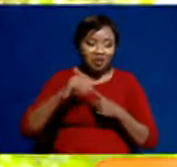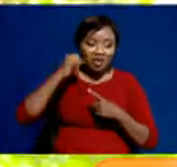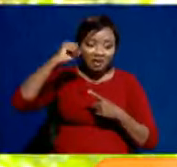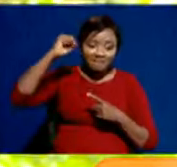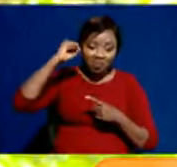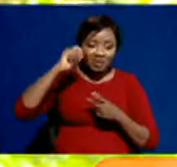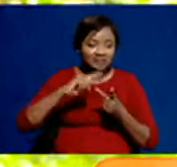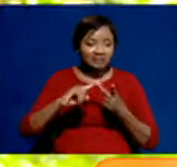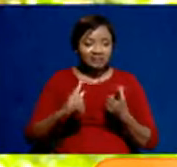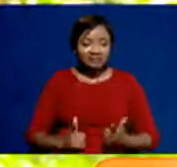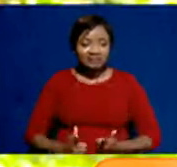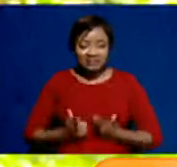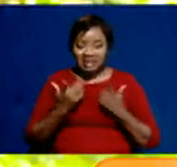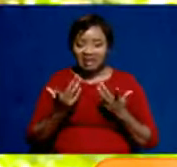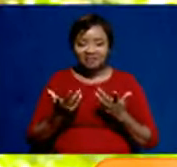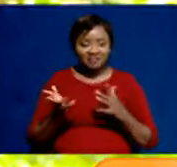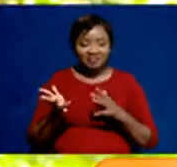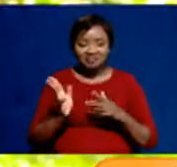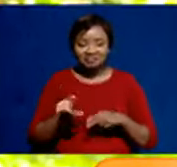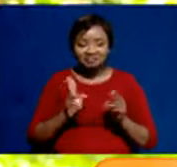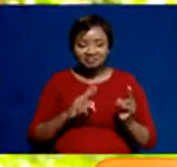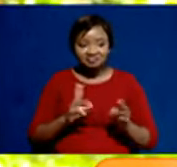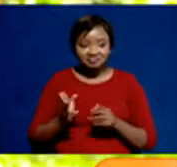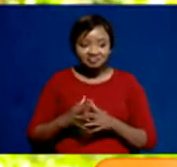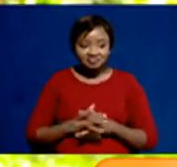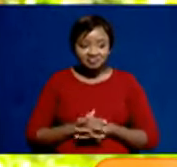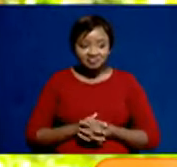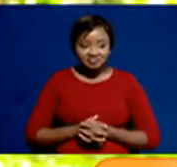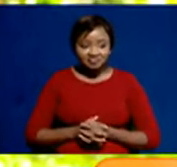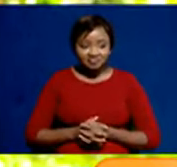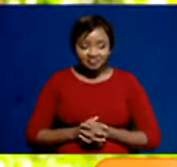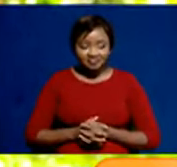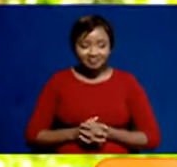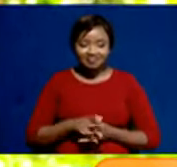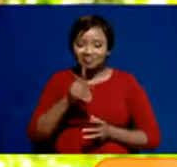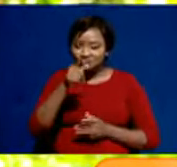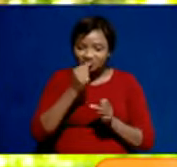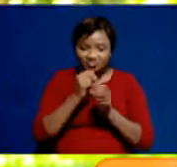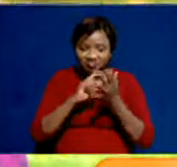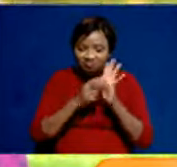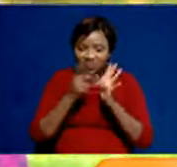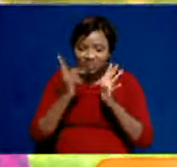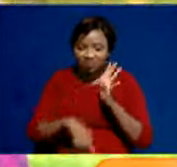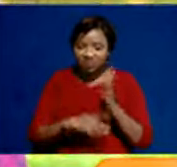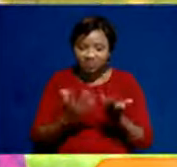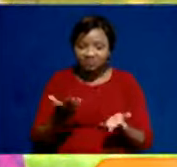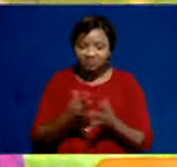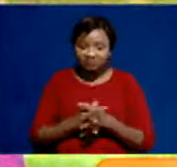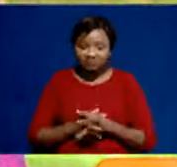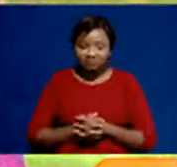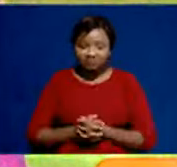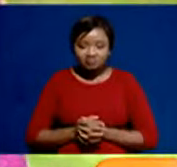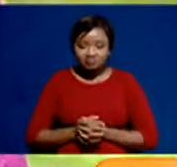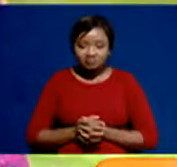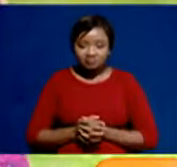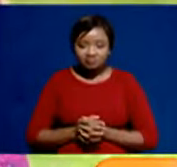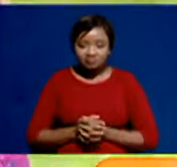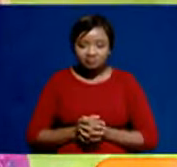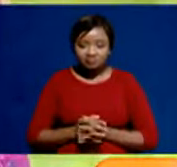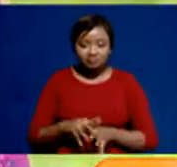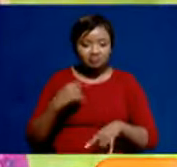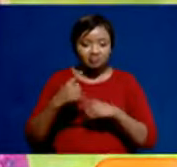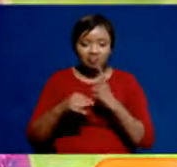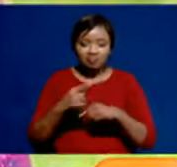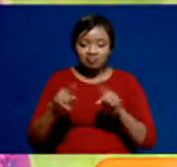been living. You've been living. What is that, doing your own things? I mean, carrying on like